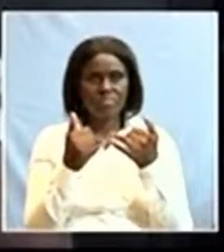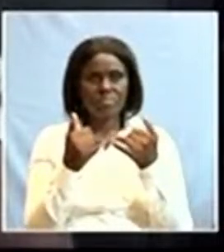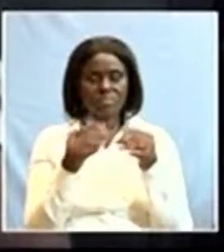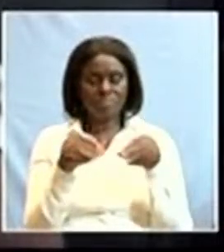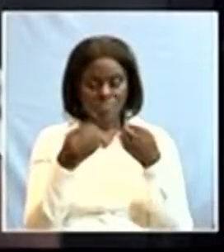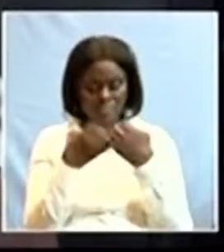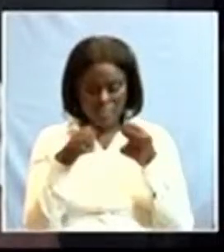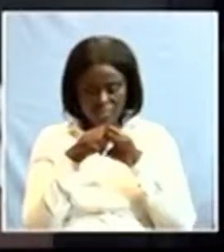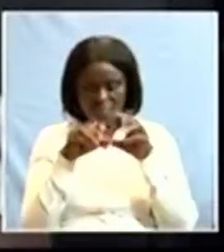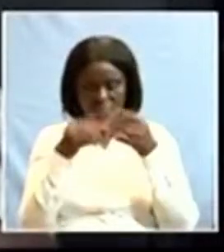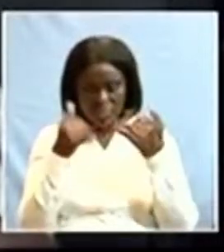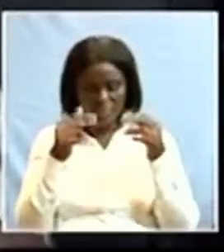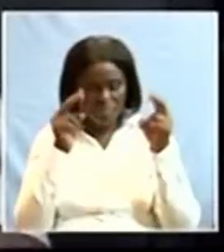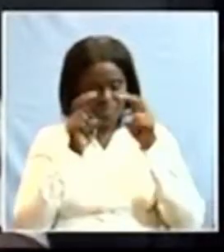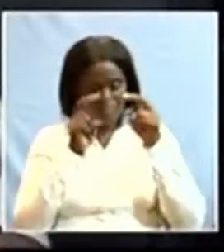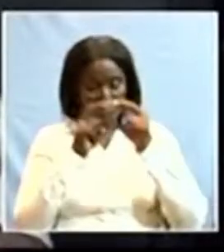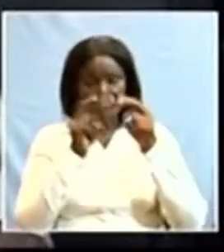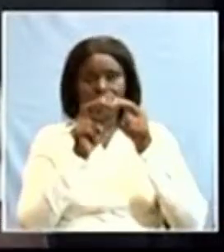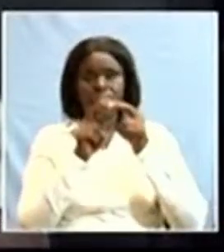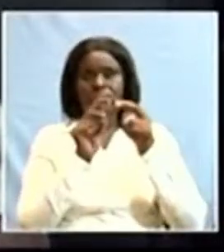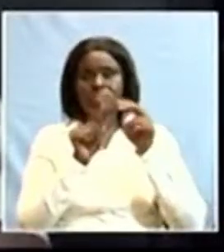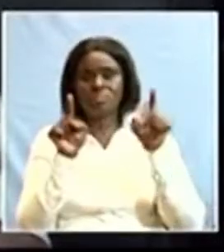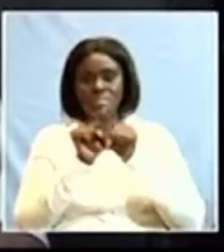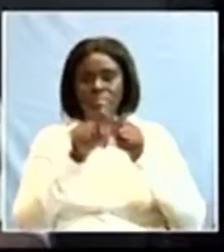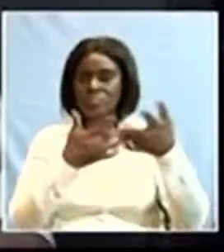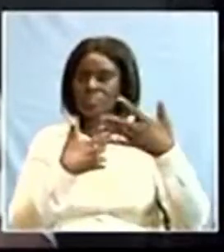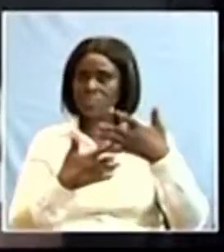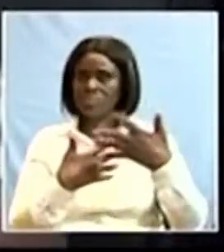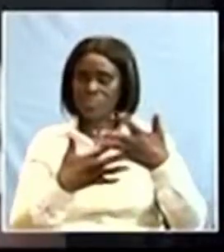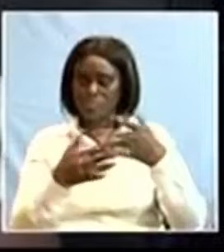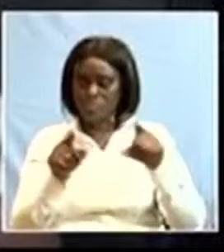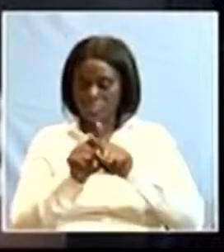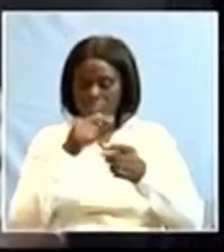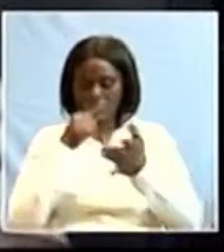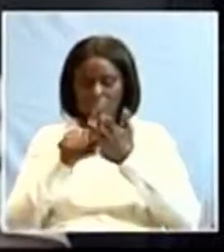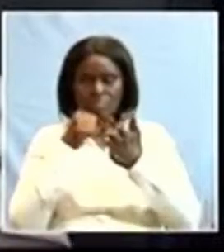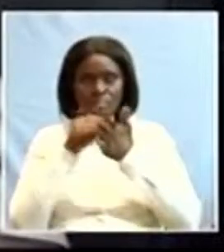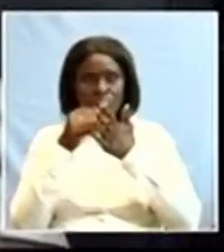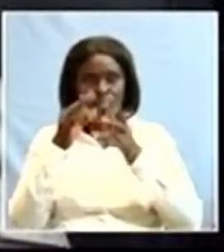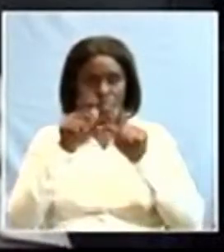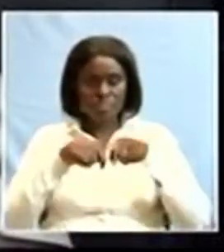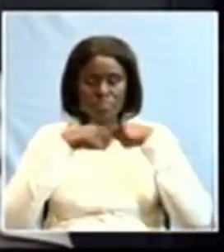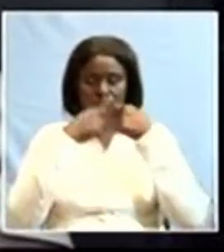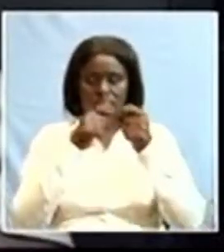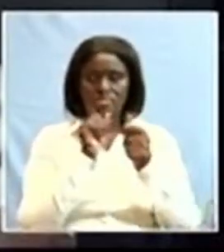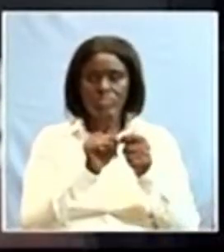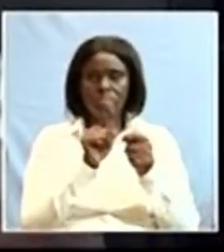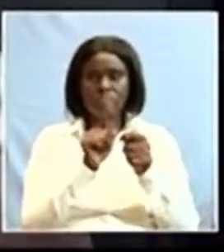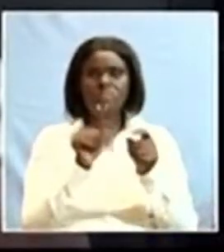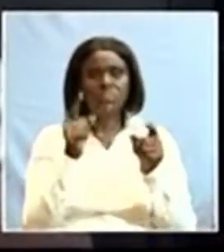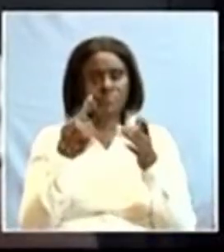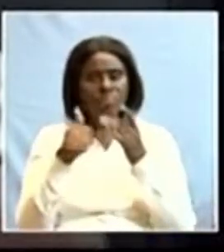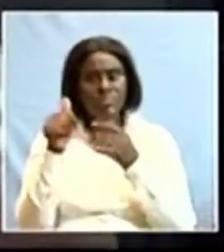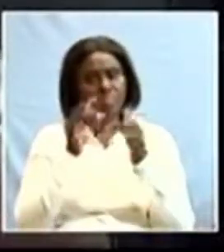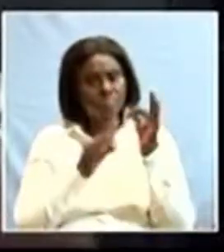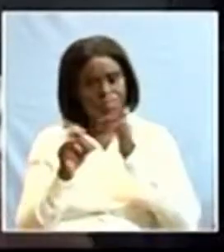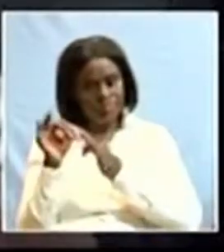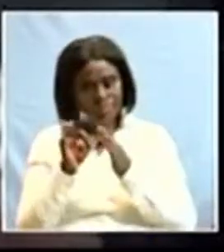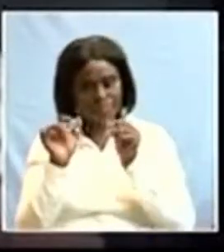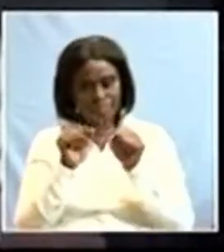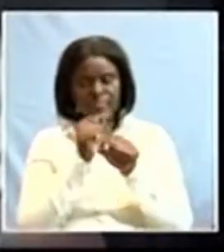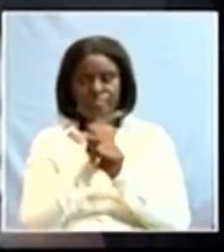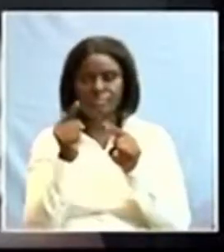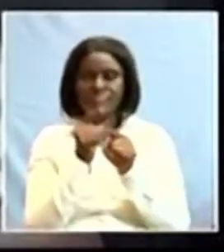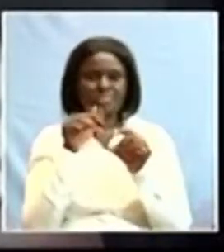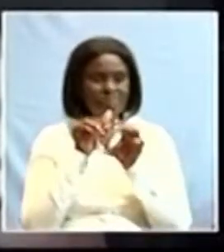the contract document, the letter of offer. What you are explaining could be just